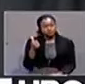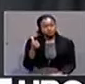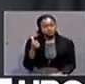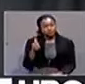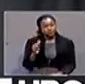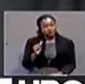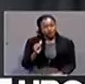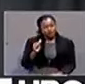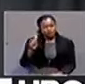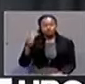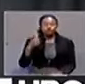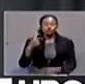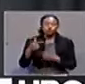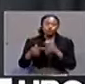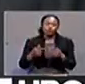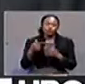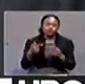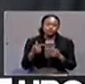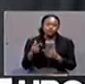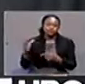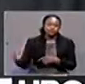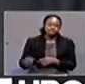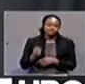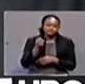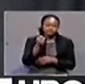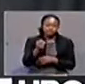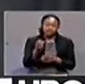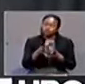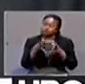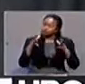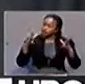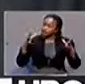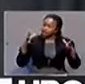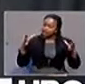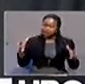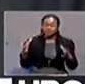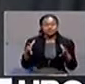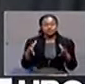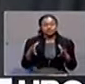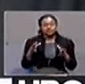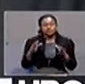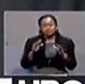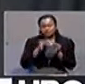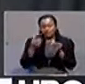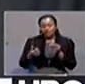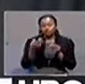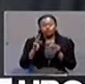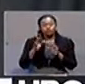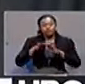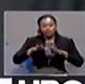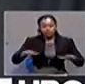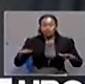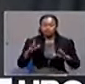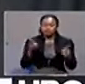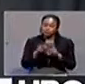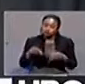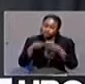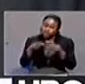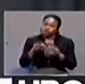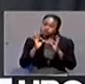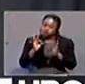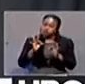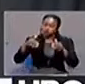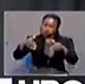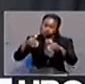such a great son of the soil a befitting send-off. The fact is